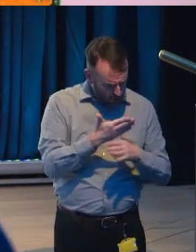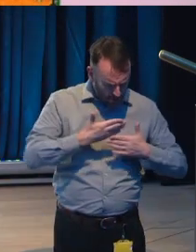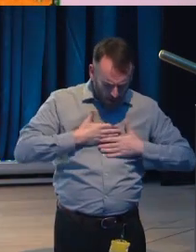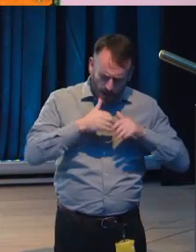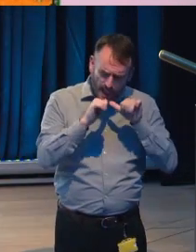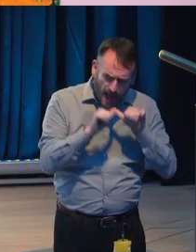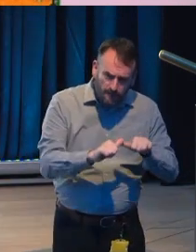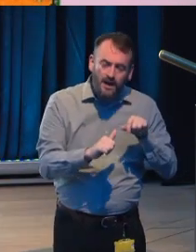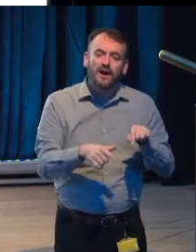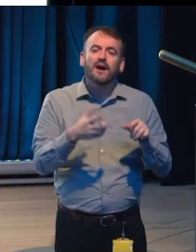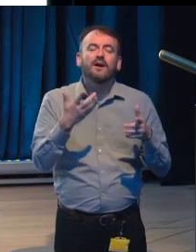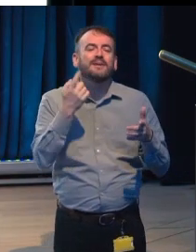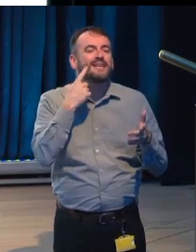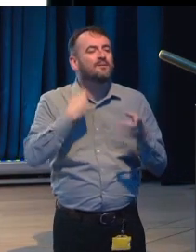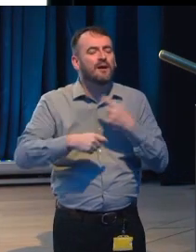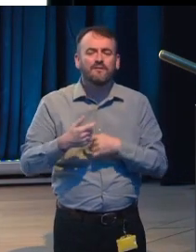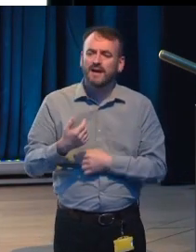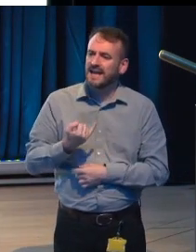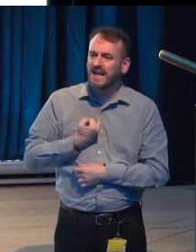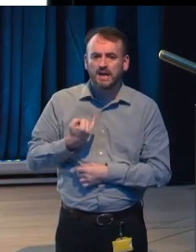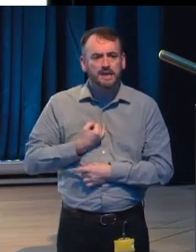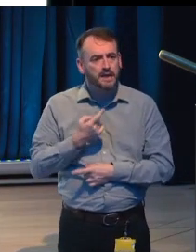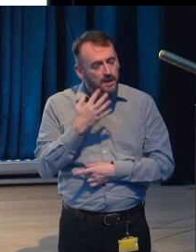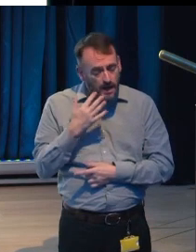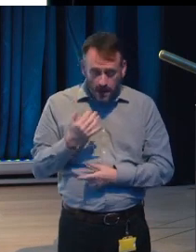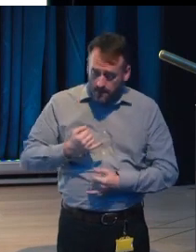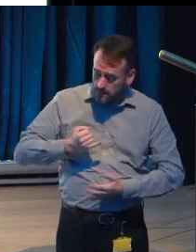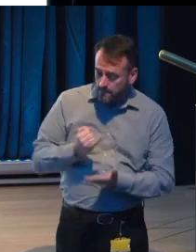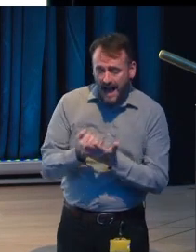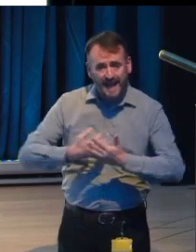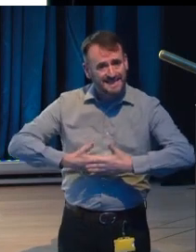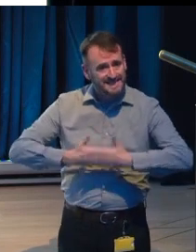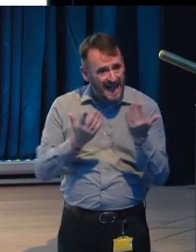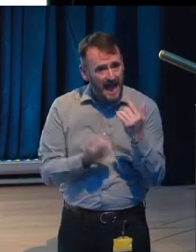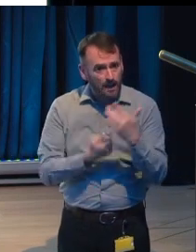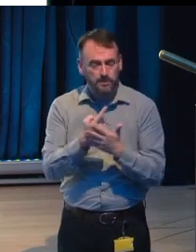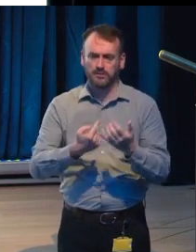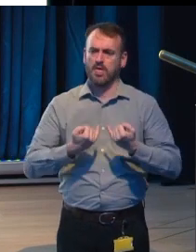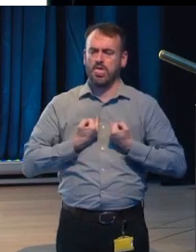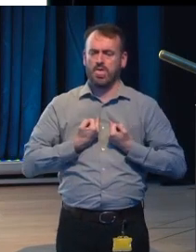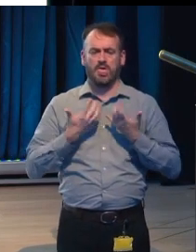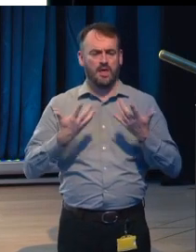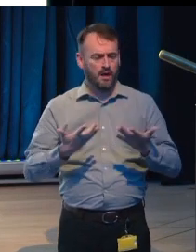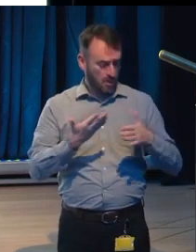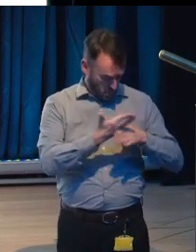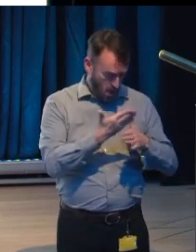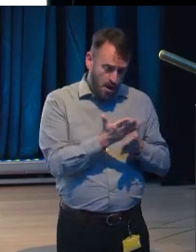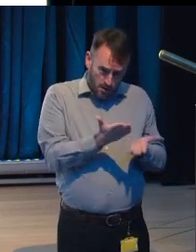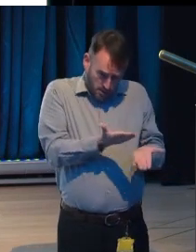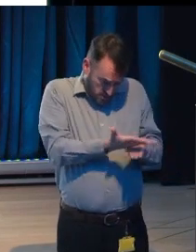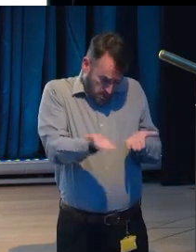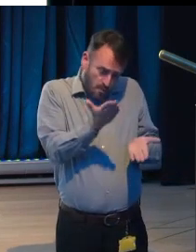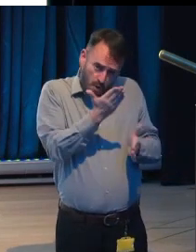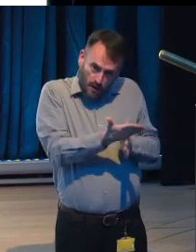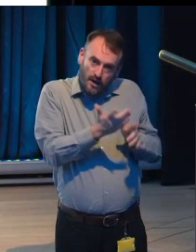guilty about having those occasional bad days that everybody does. Even if you enjoy it, work is still work, and it should be treated as